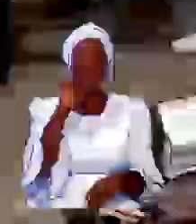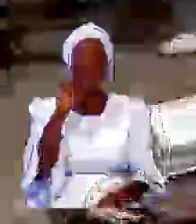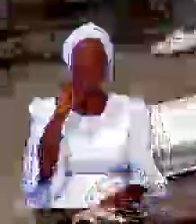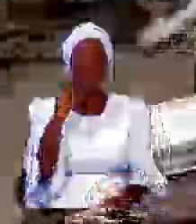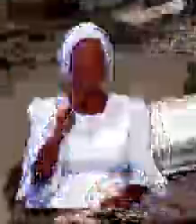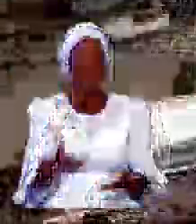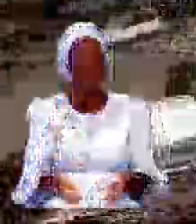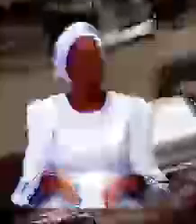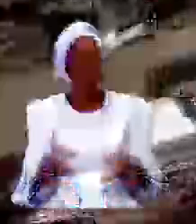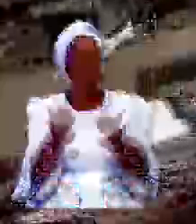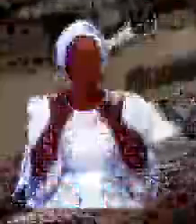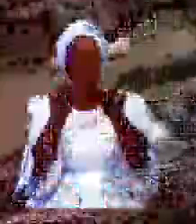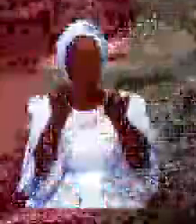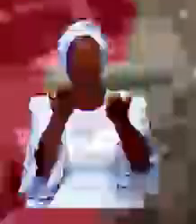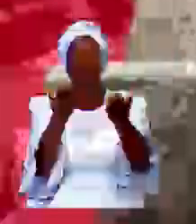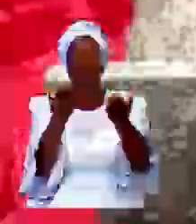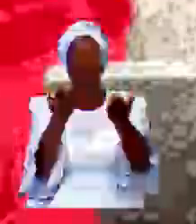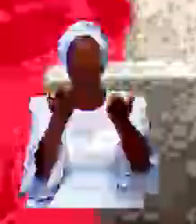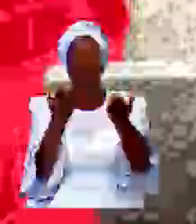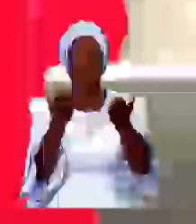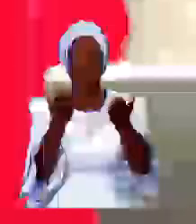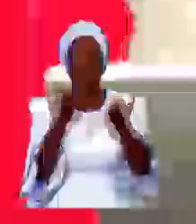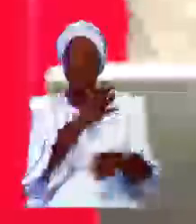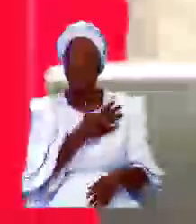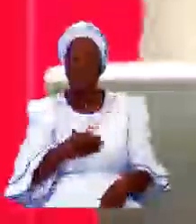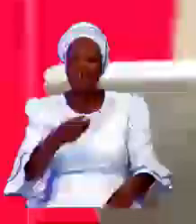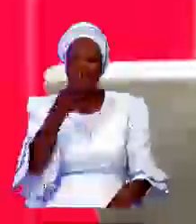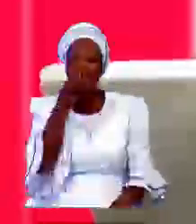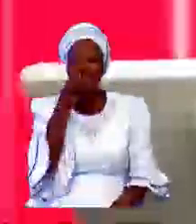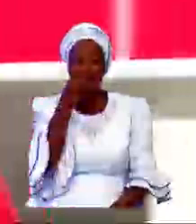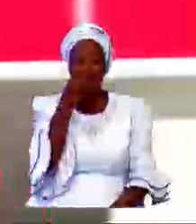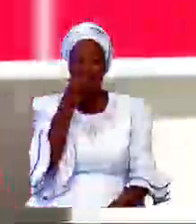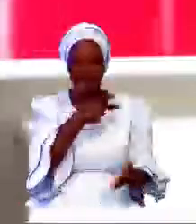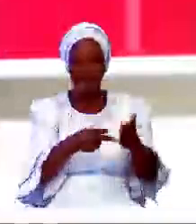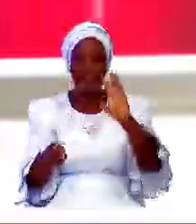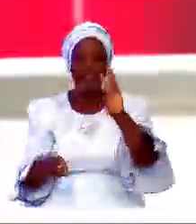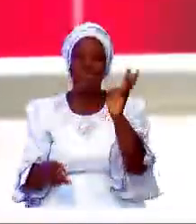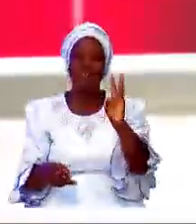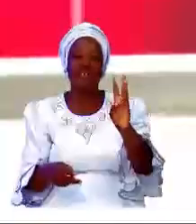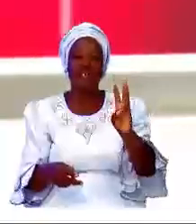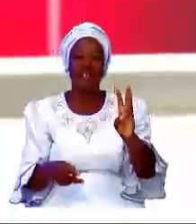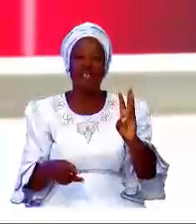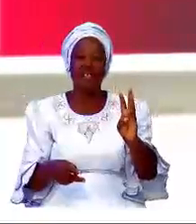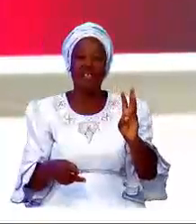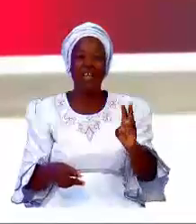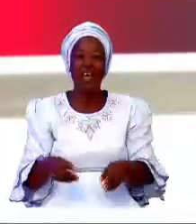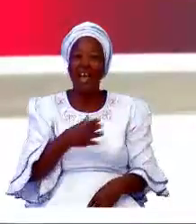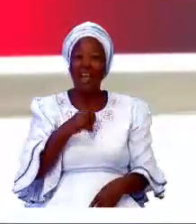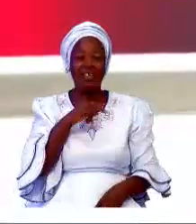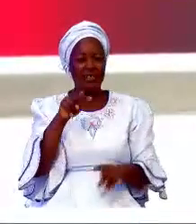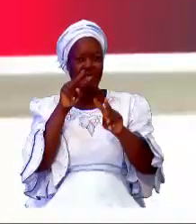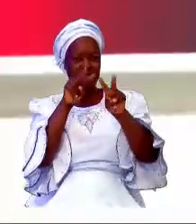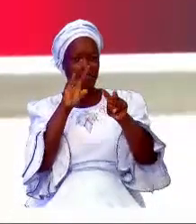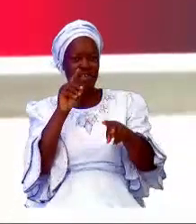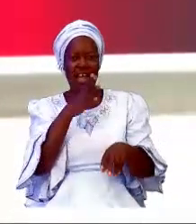And said unto him, arise and eat. And then